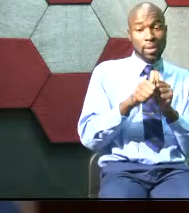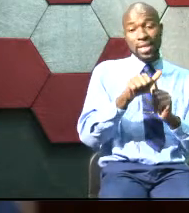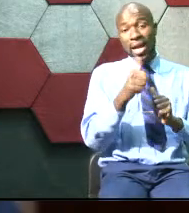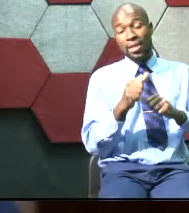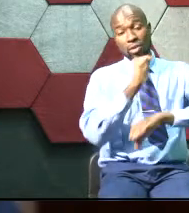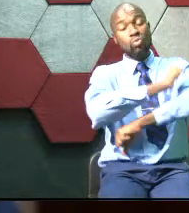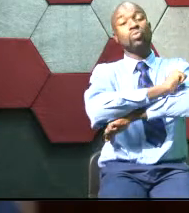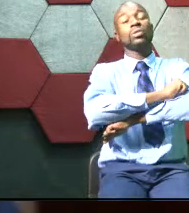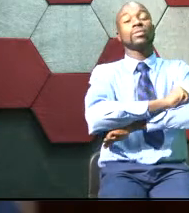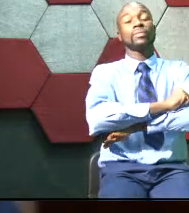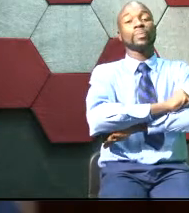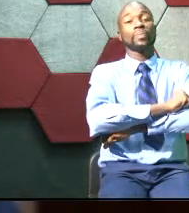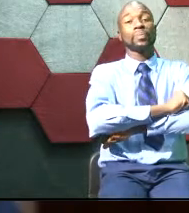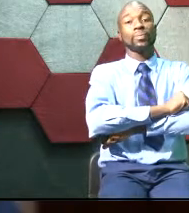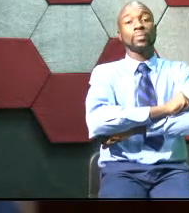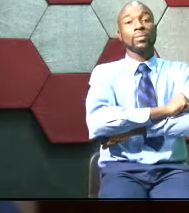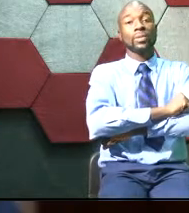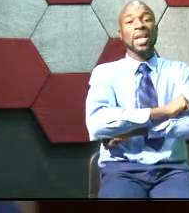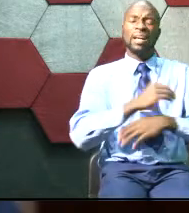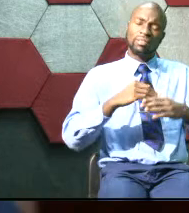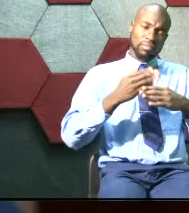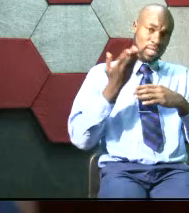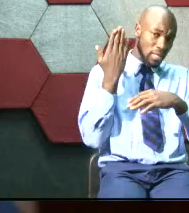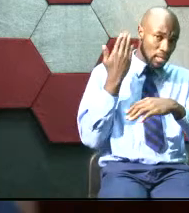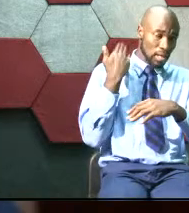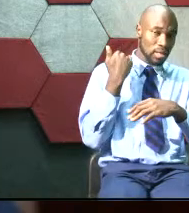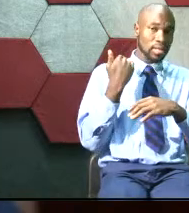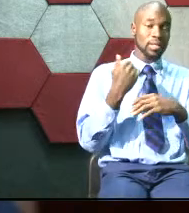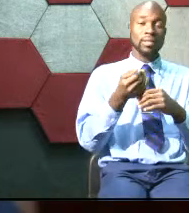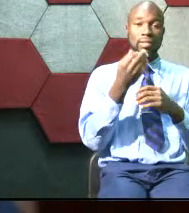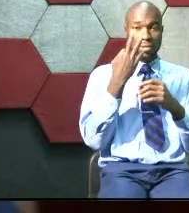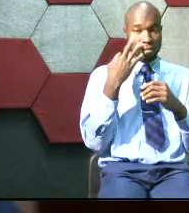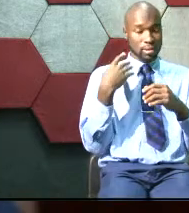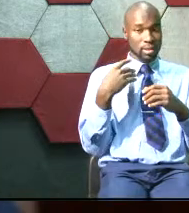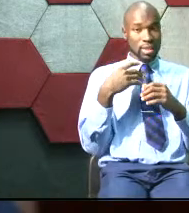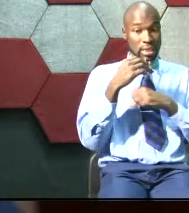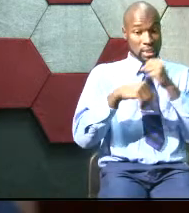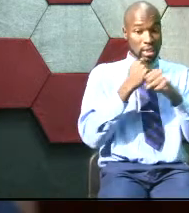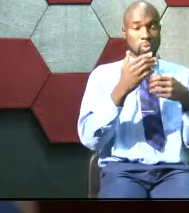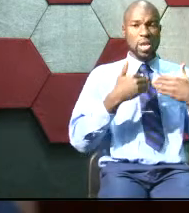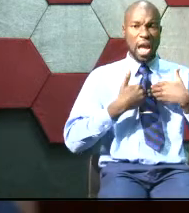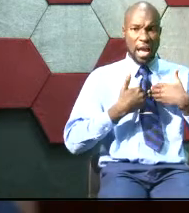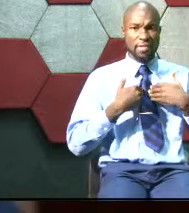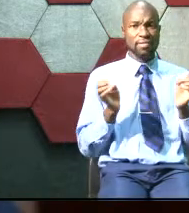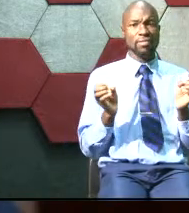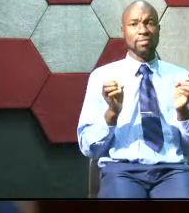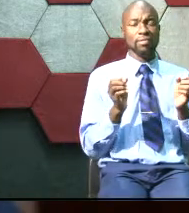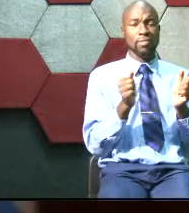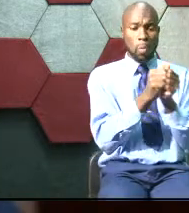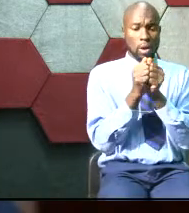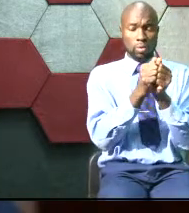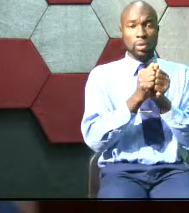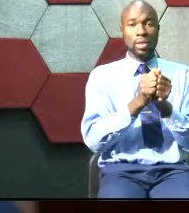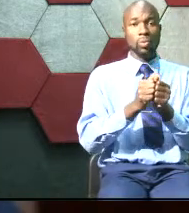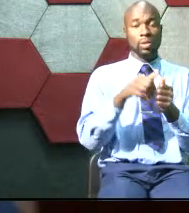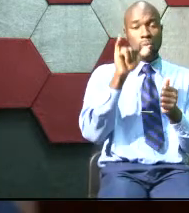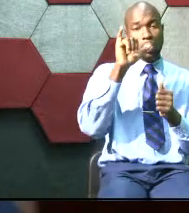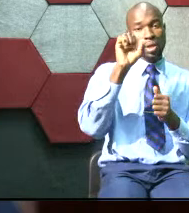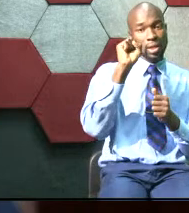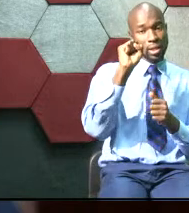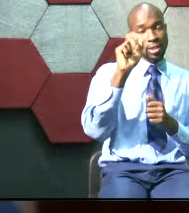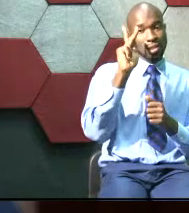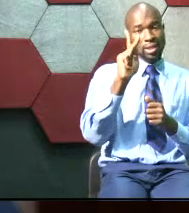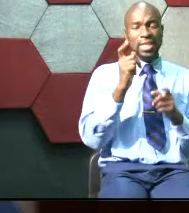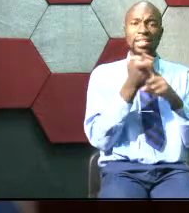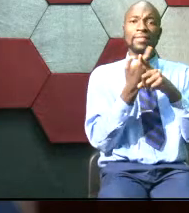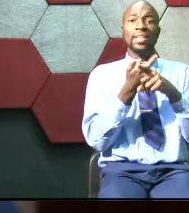schools. Over the last year, we have collaborated with YSK on multiple